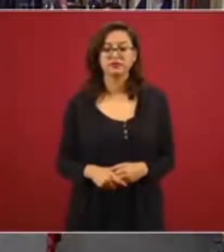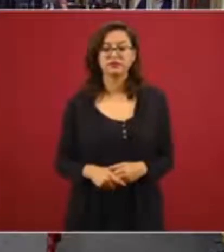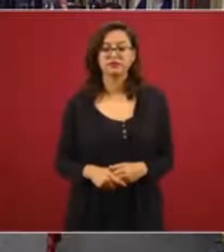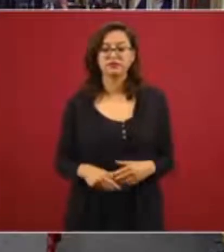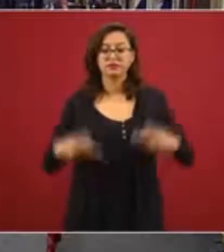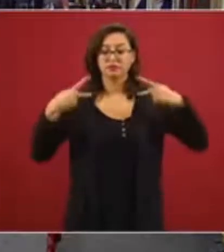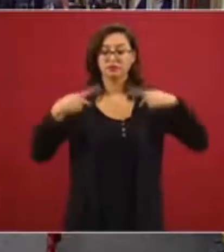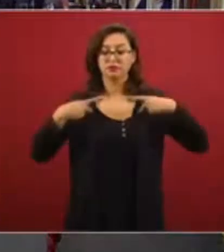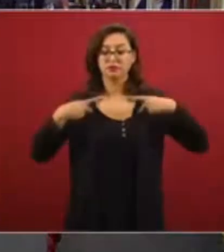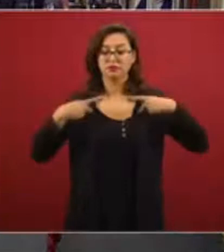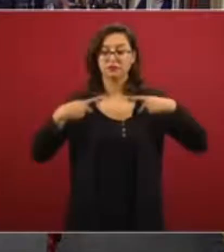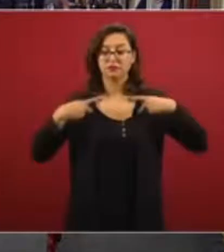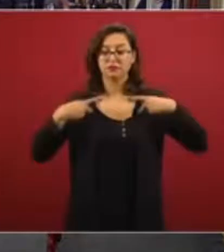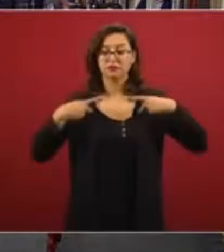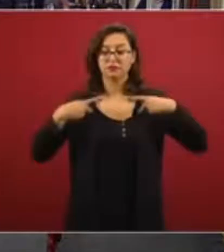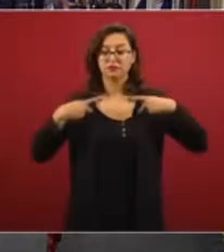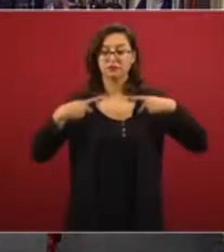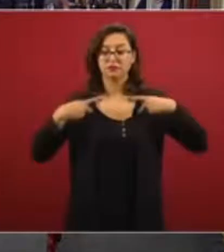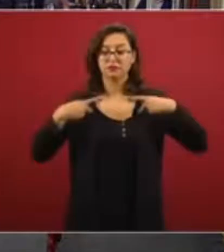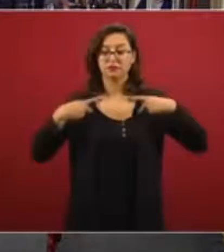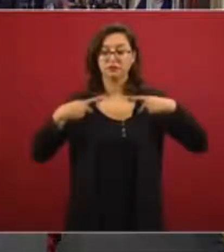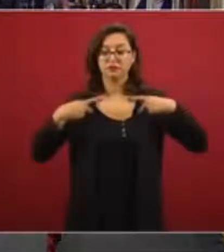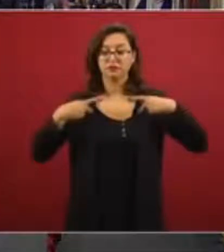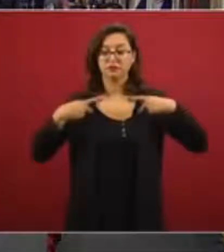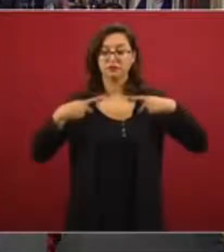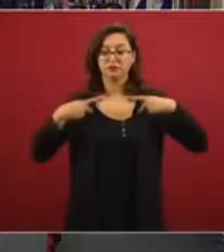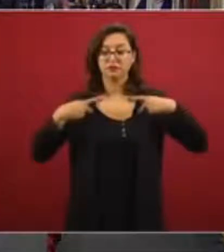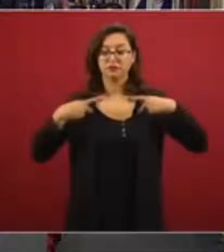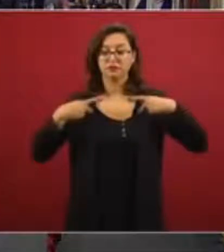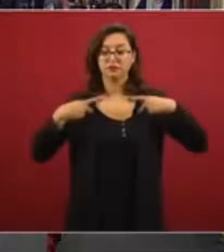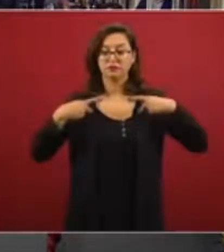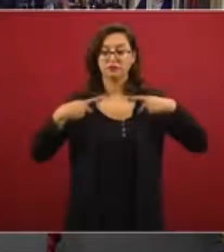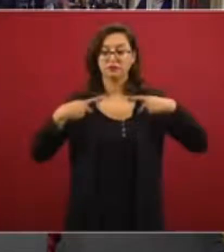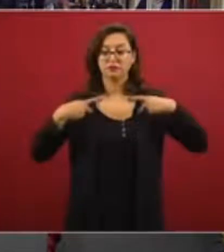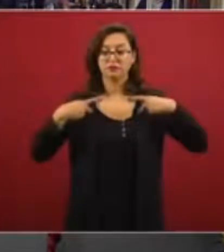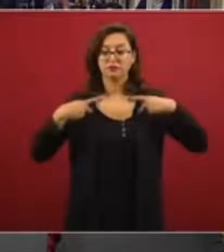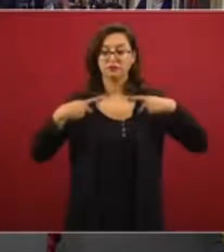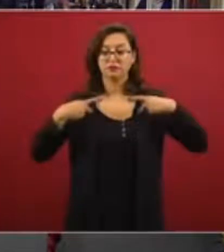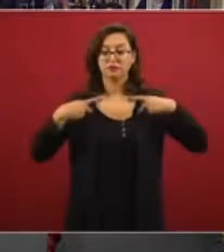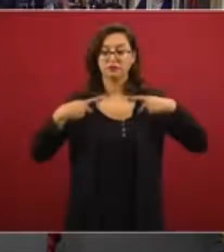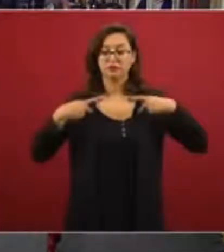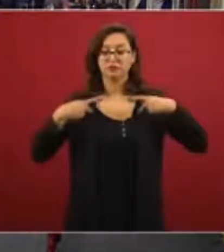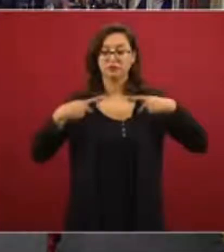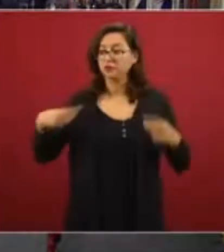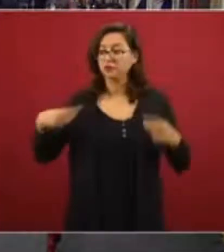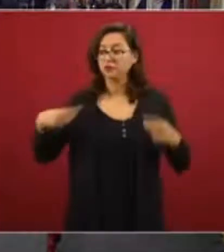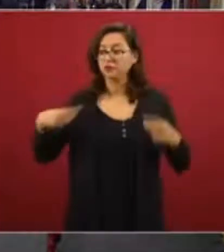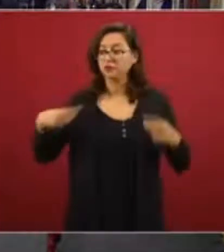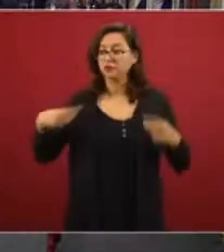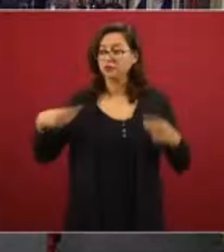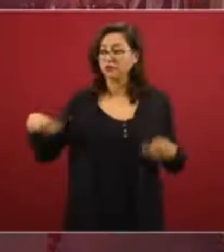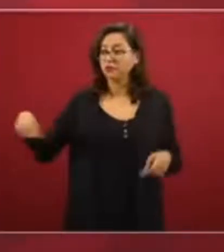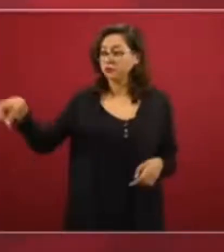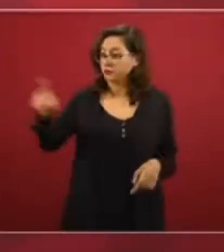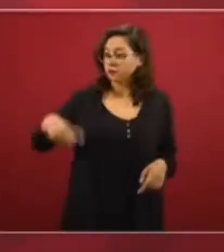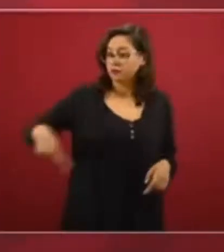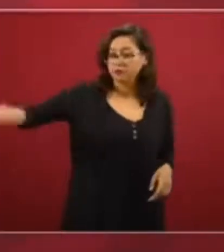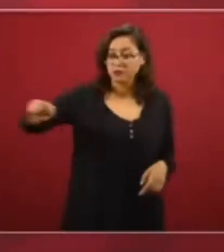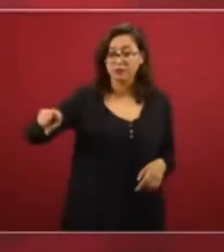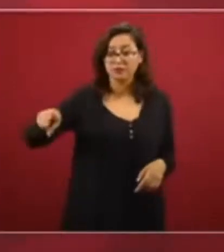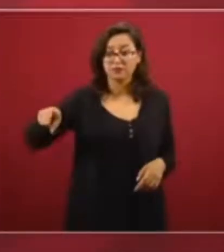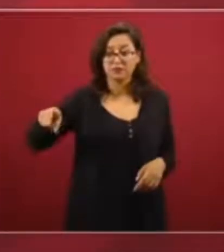los ciudadanos, And if it is the query is solicited by the citizens,